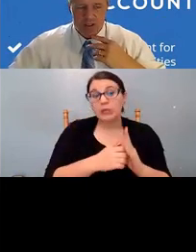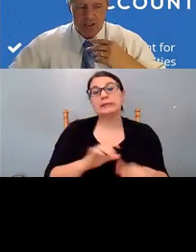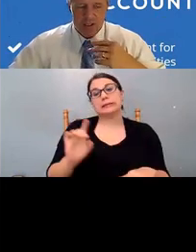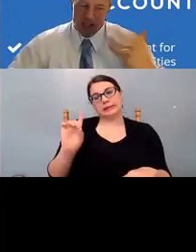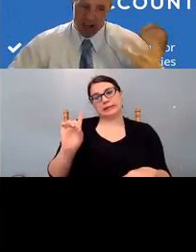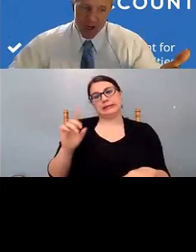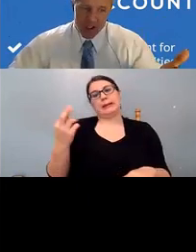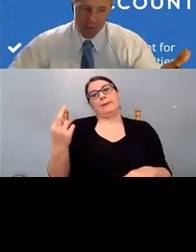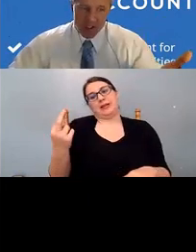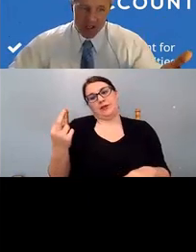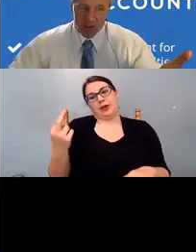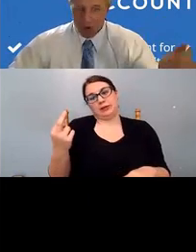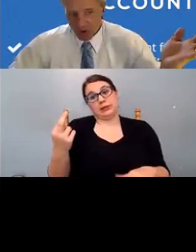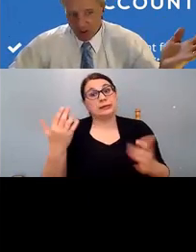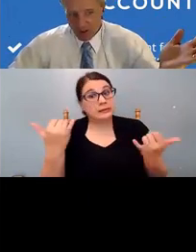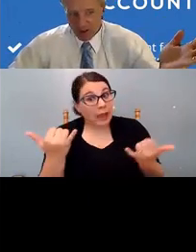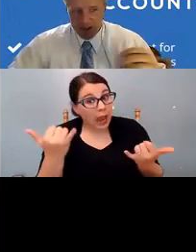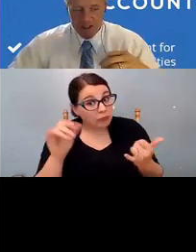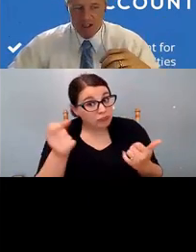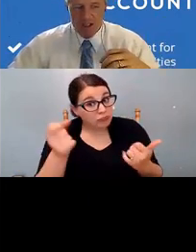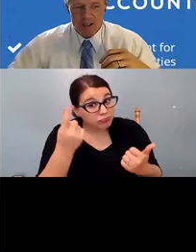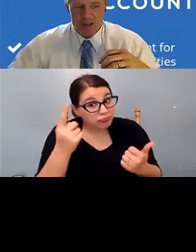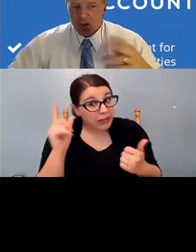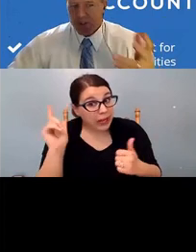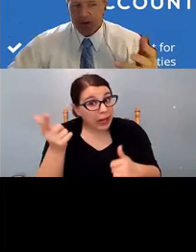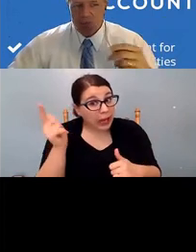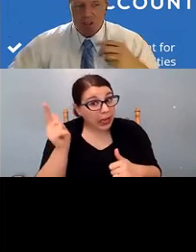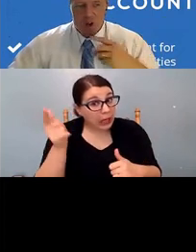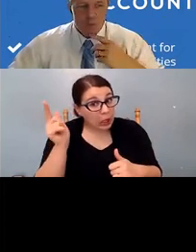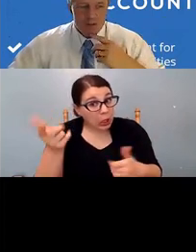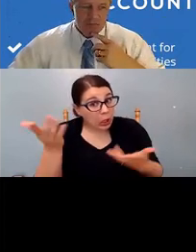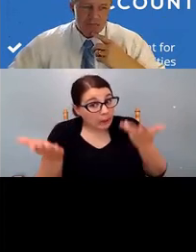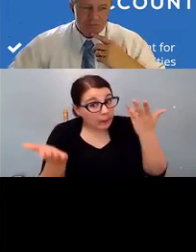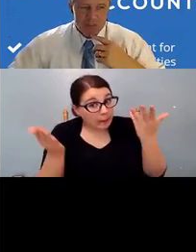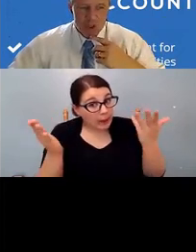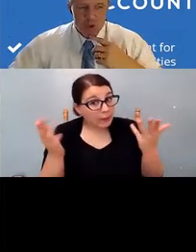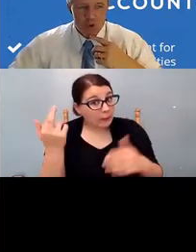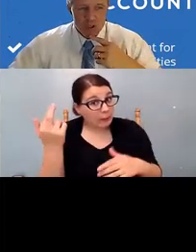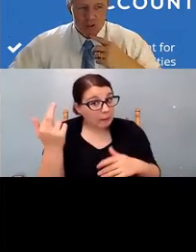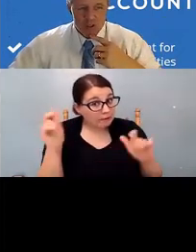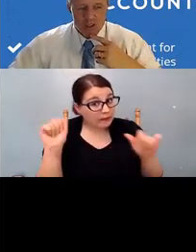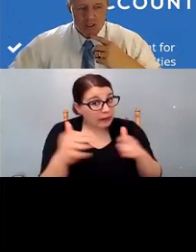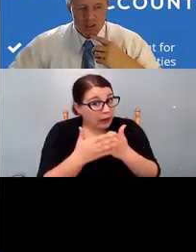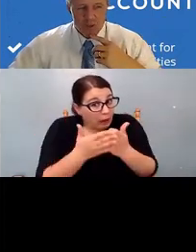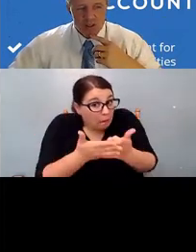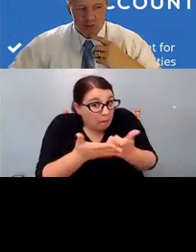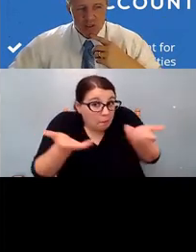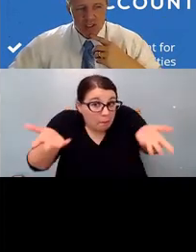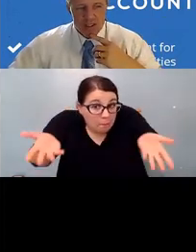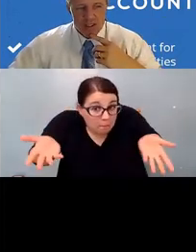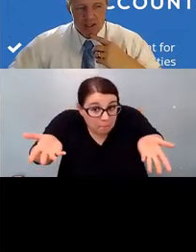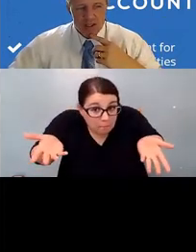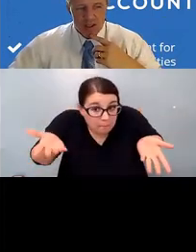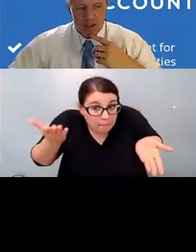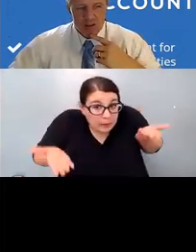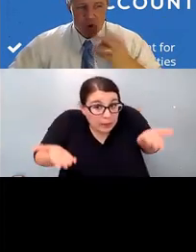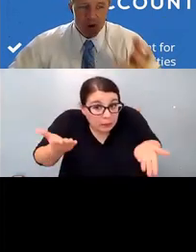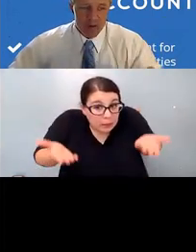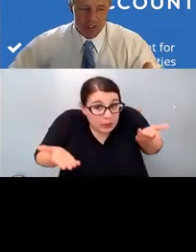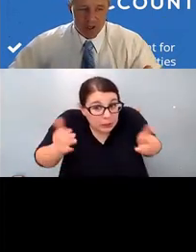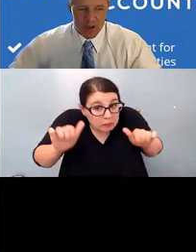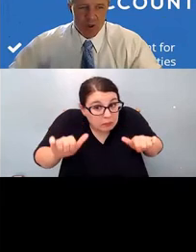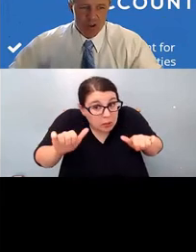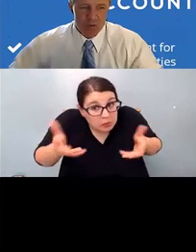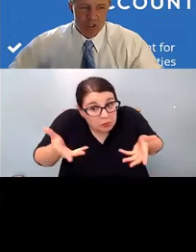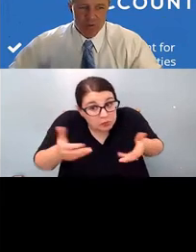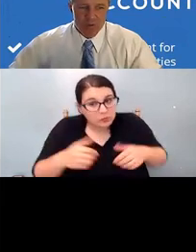friend. Now, possibly down the road, could that be open? Who knows? It's a possibility. Or,